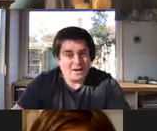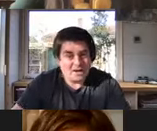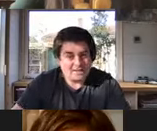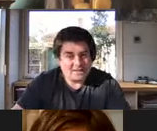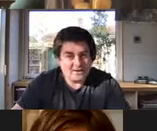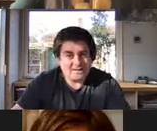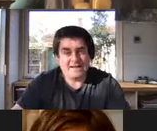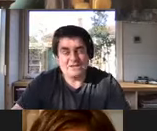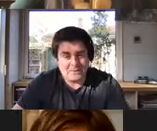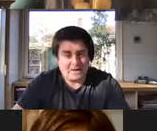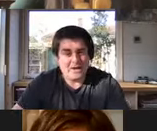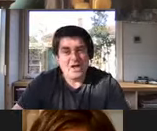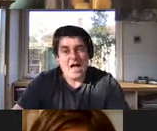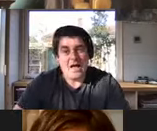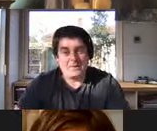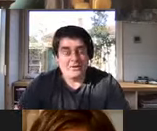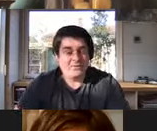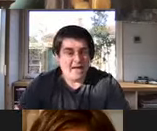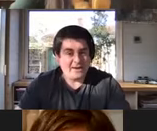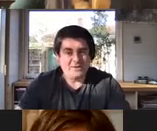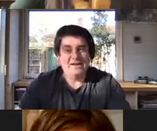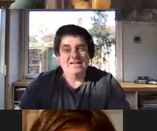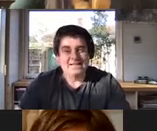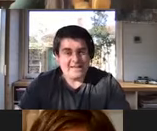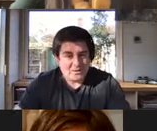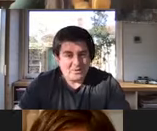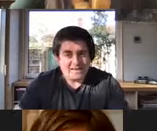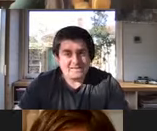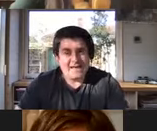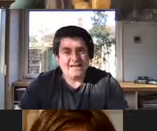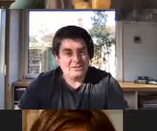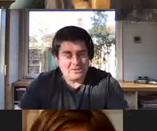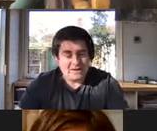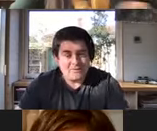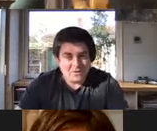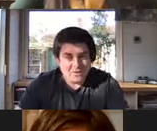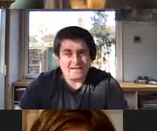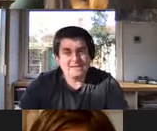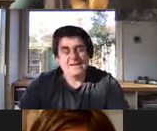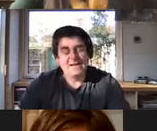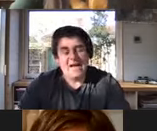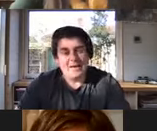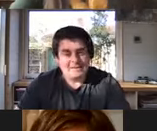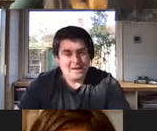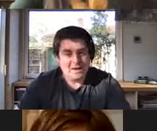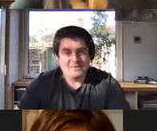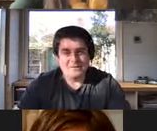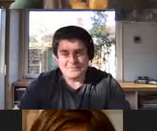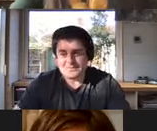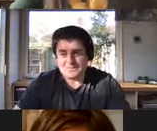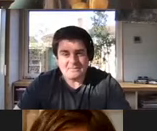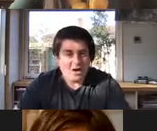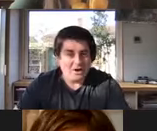have decided actually we're going to kind of head on tackle this and do different things in terms